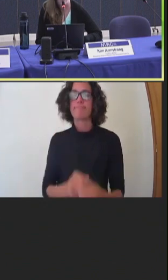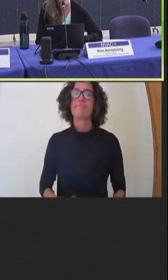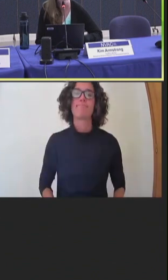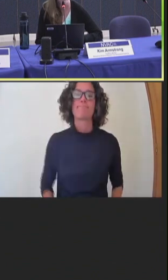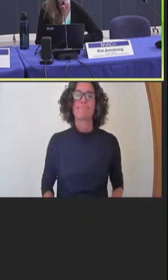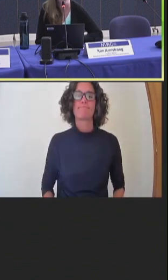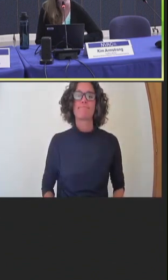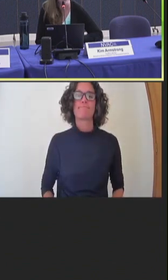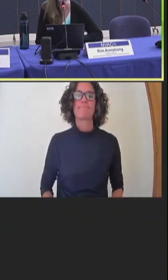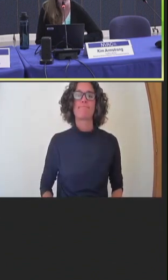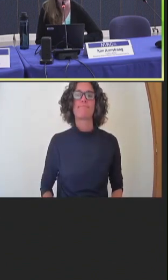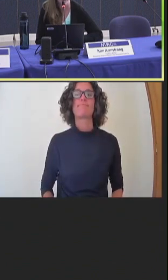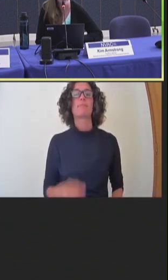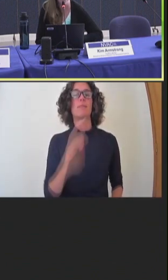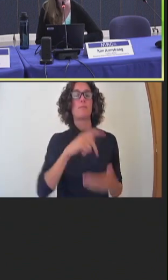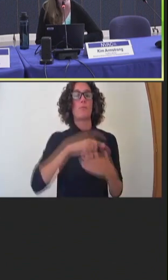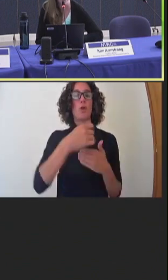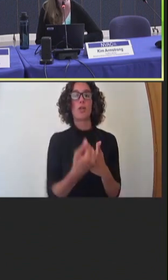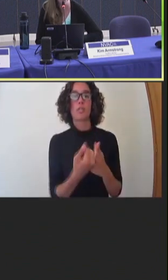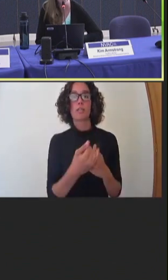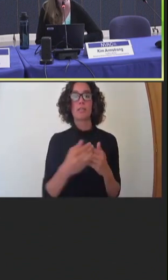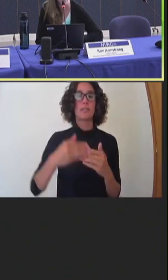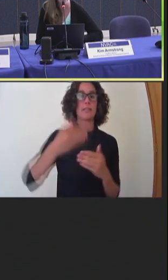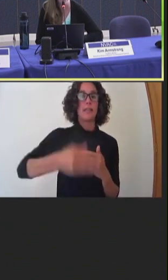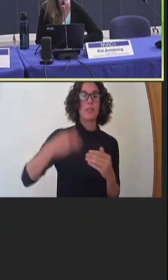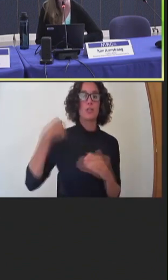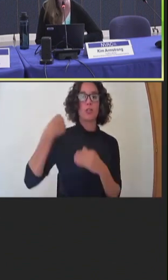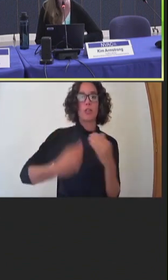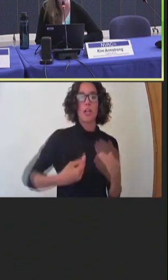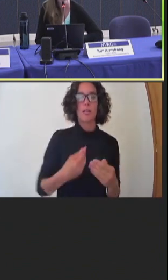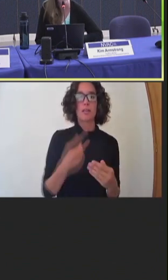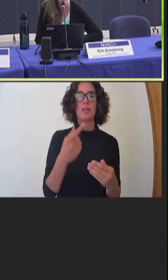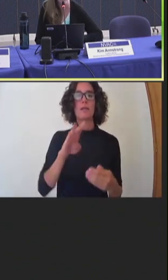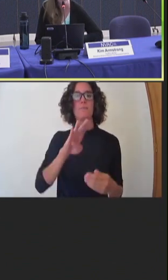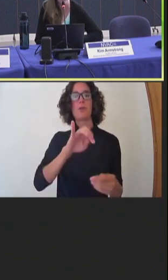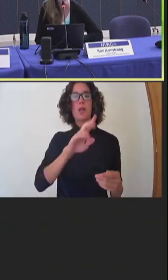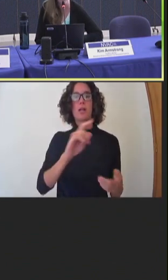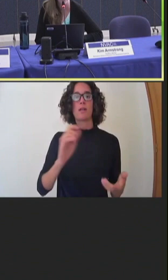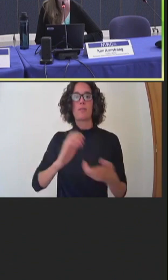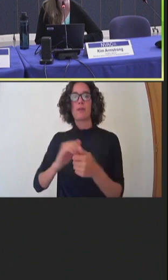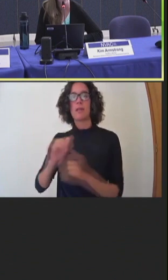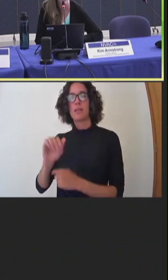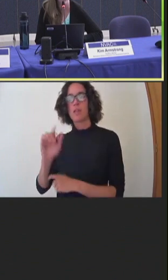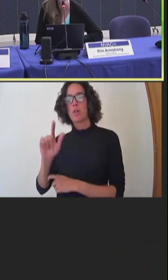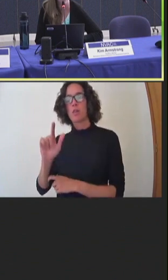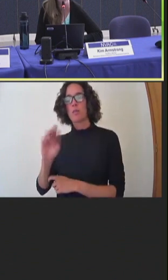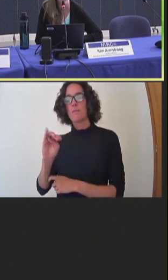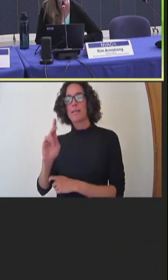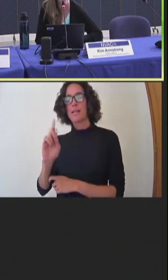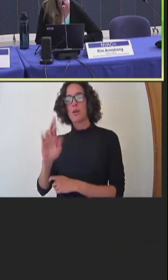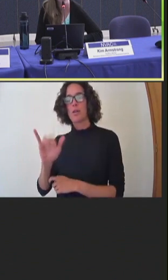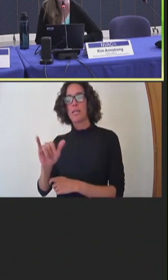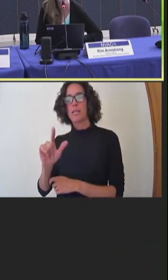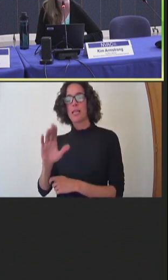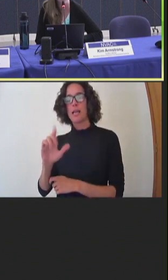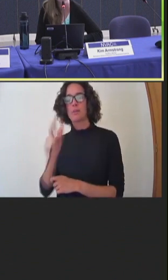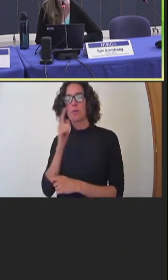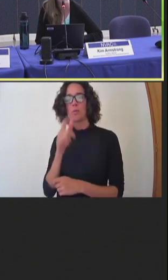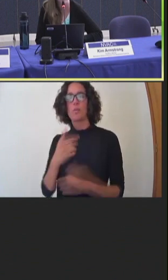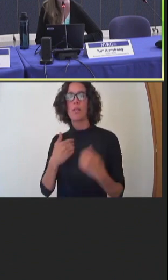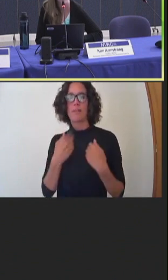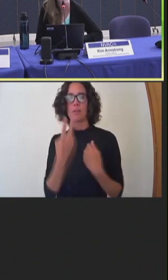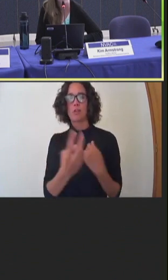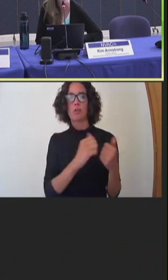And then under Project NextGen, BARDA, in partnership with Luminary Labs, will launch 2 prize competitions that will provide prize-based